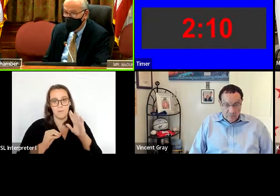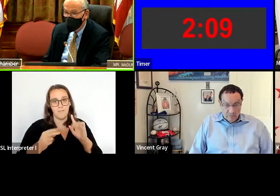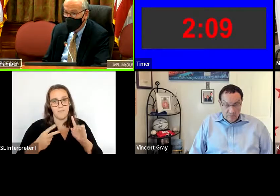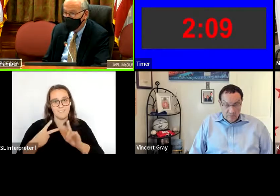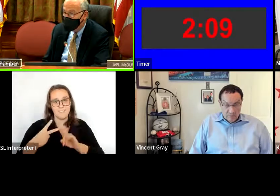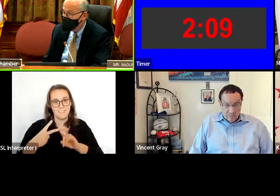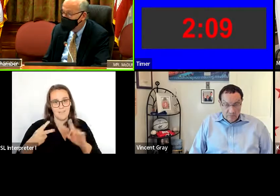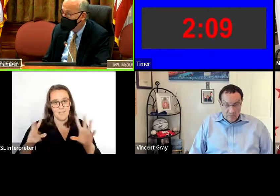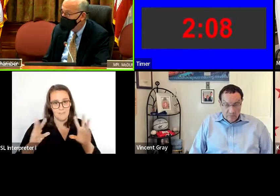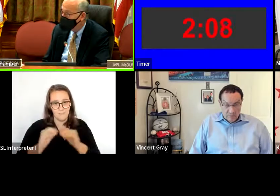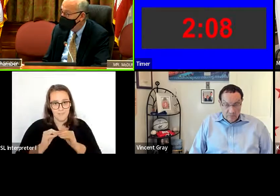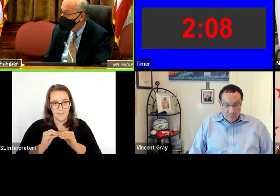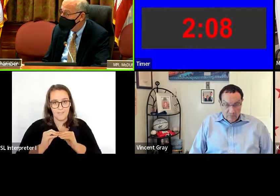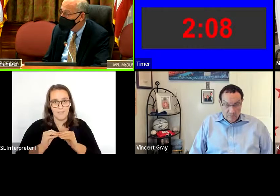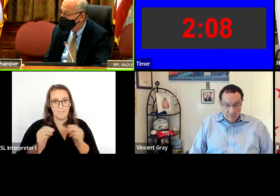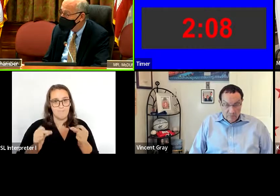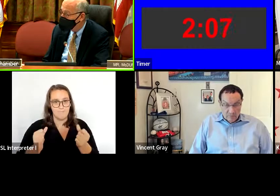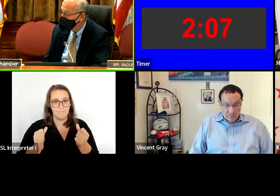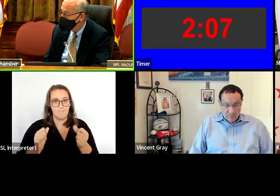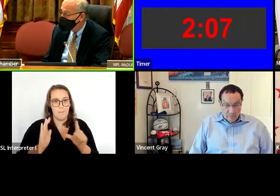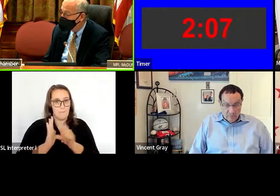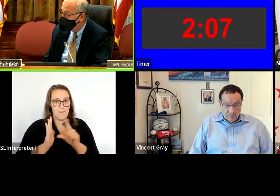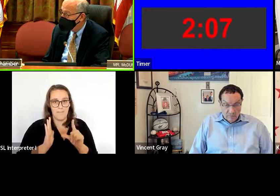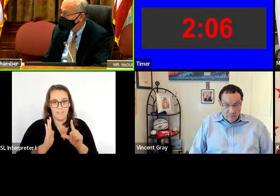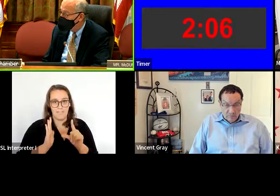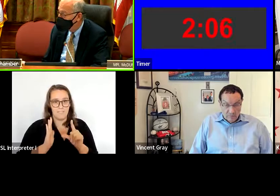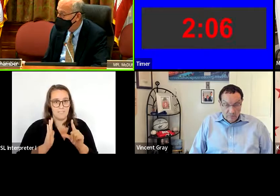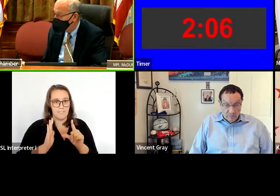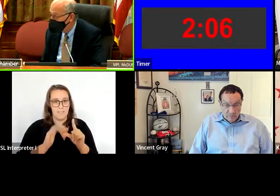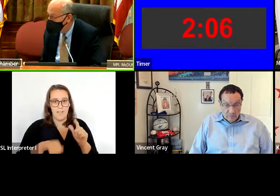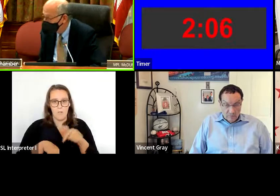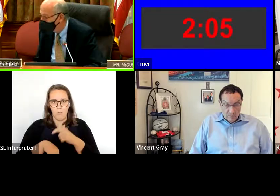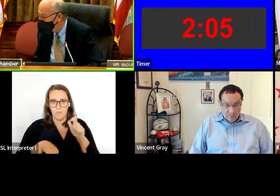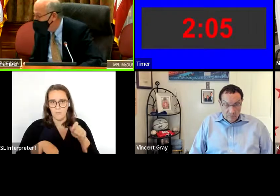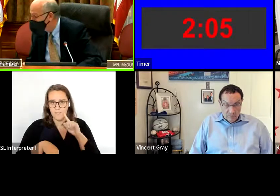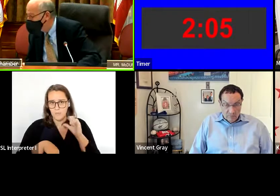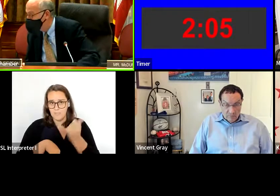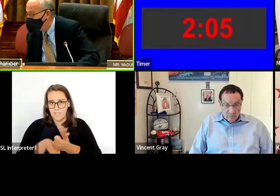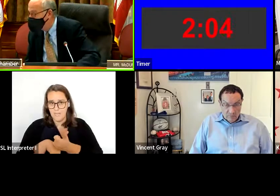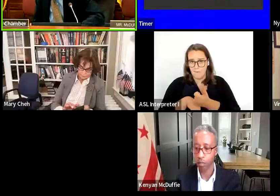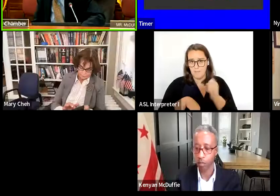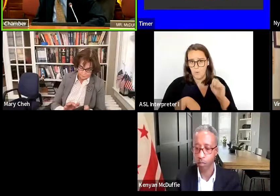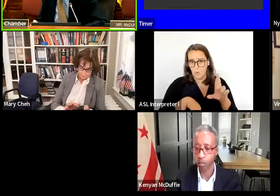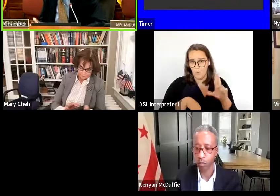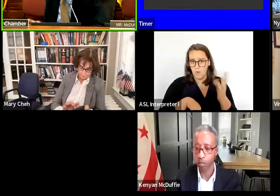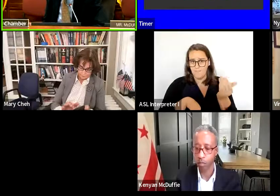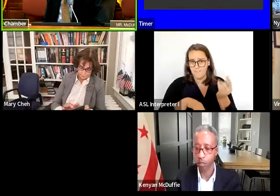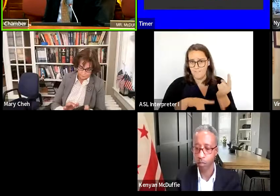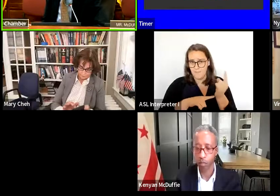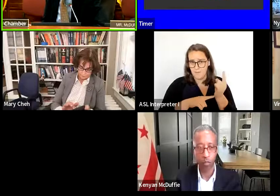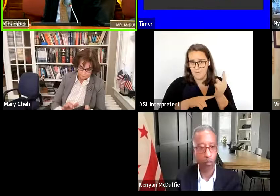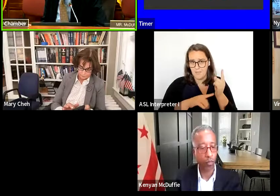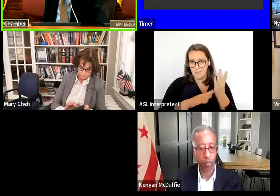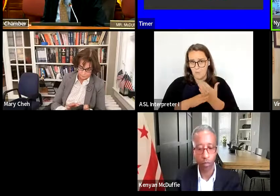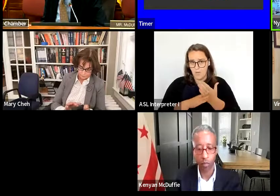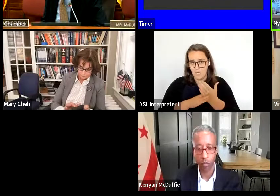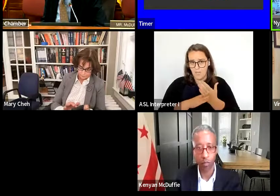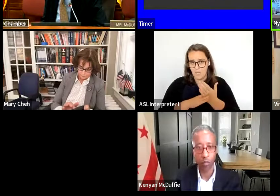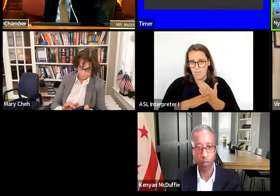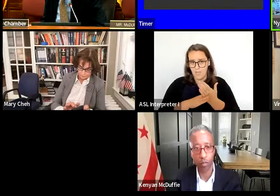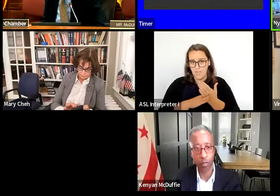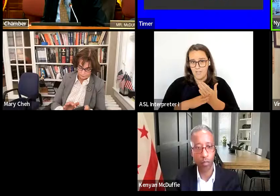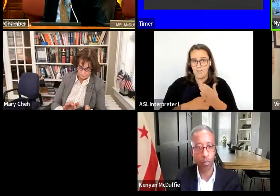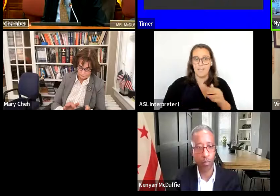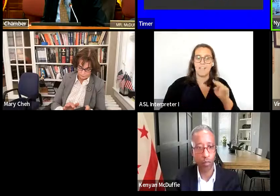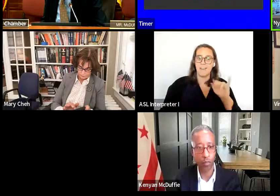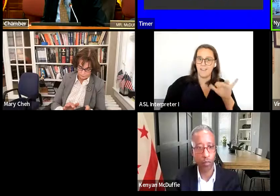meeting to follow immediately. Madam Secretary, how long do we need to set up, or should we take like a 15-minute break? I would love